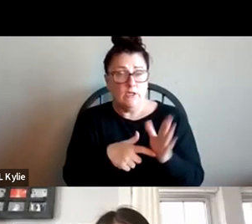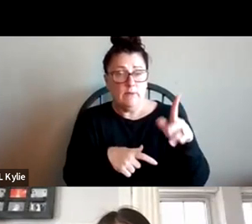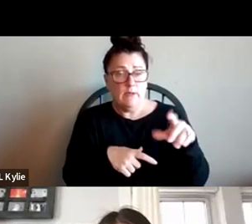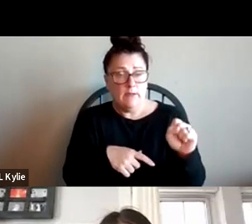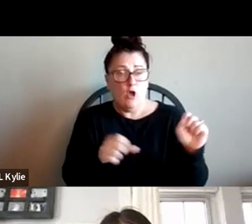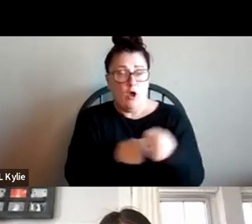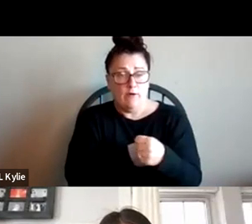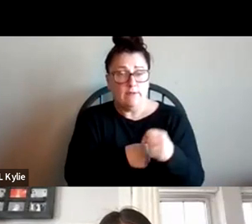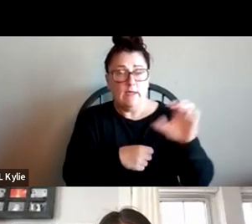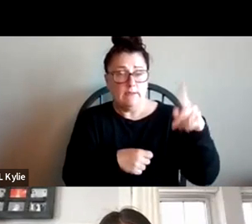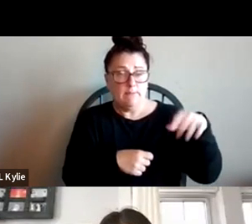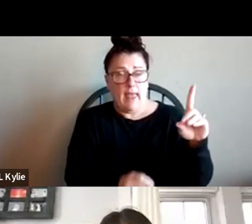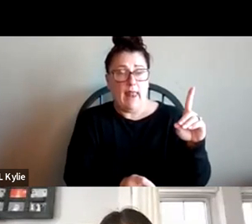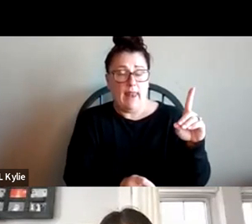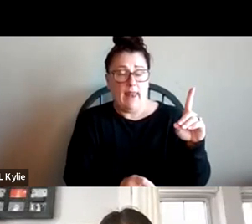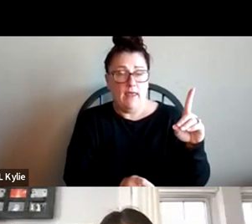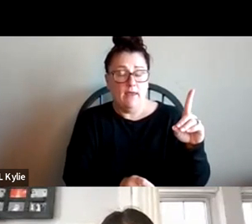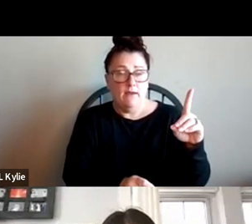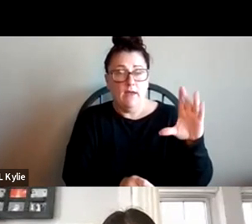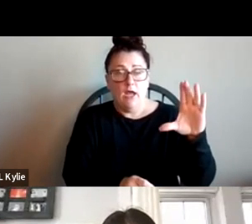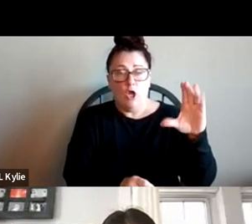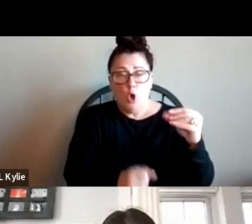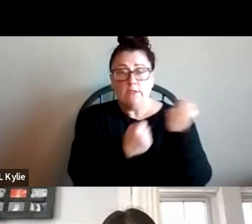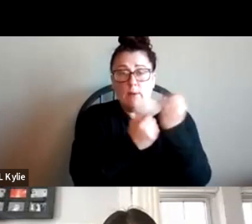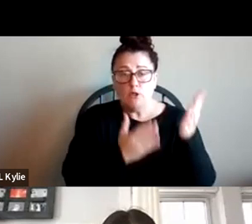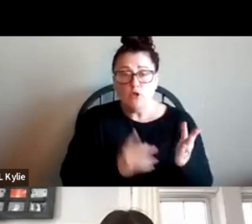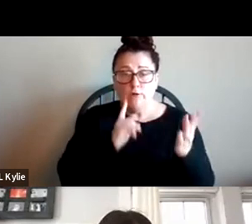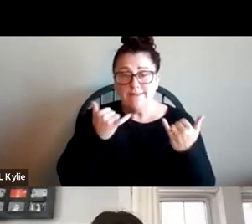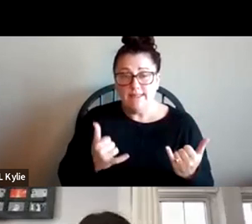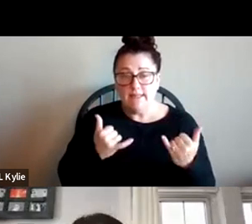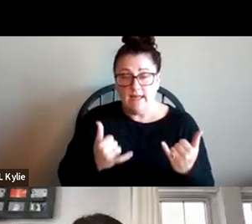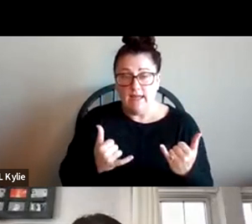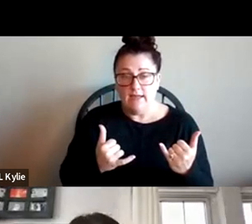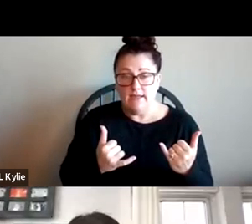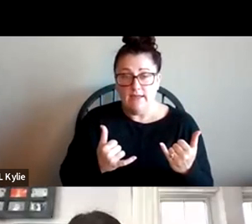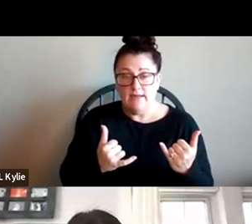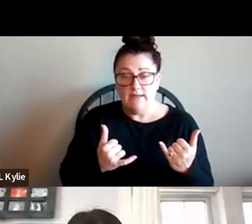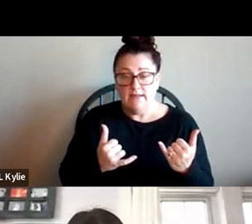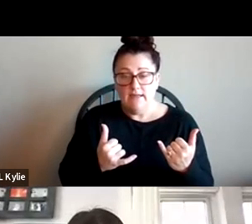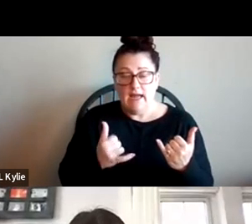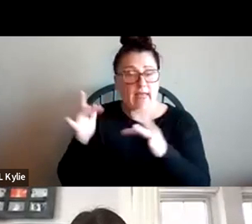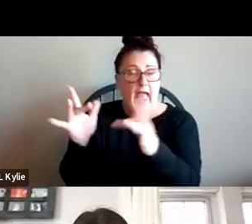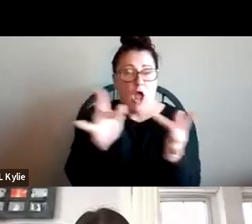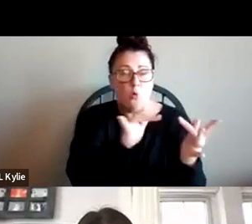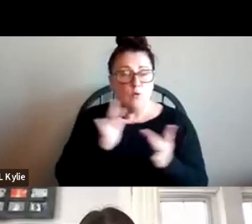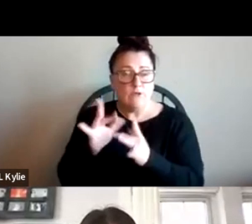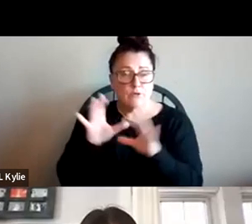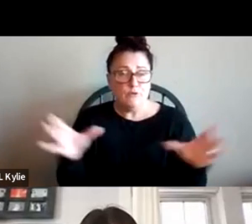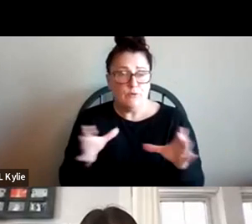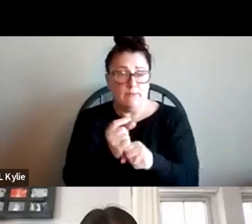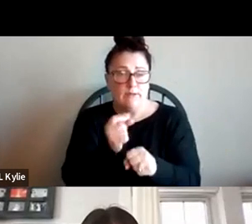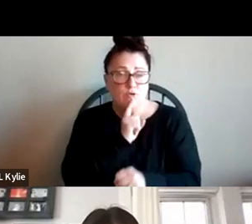of Special Education as our co-sponsor for today and for the incredible outreach they did to